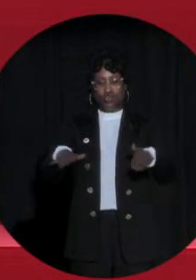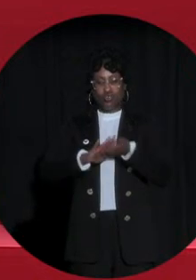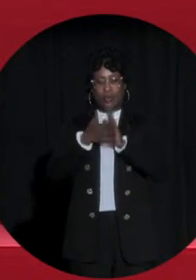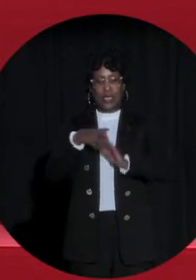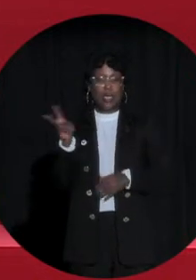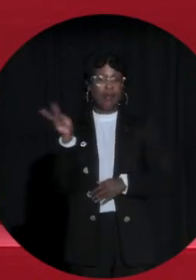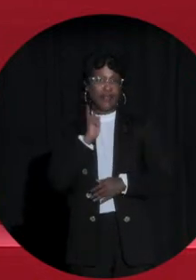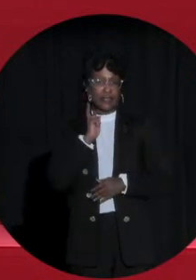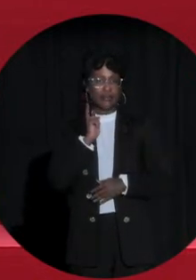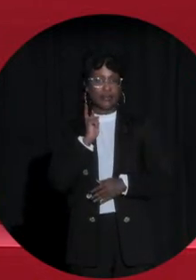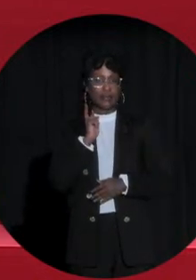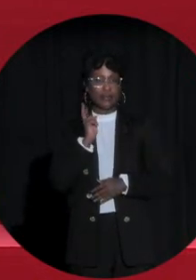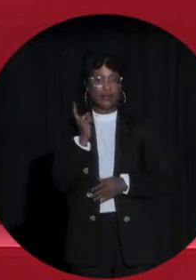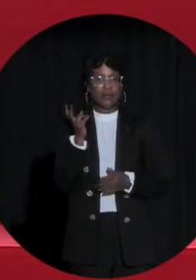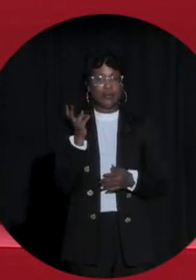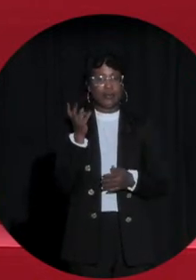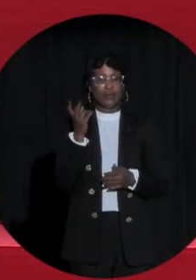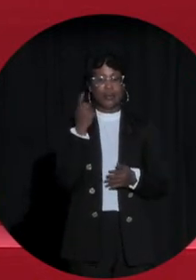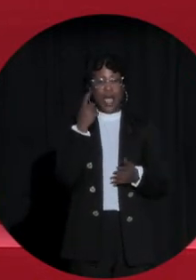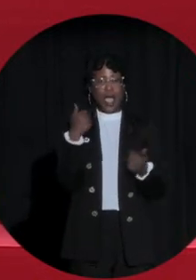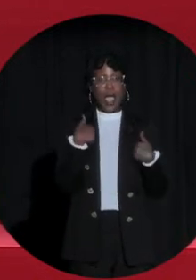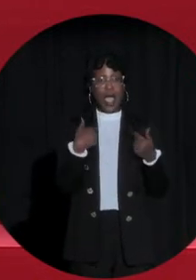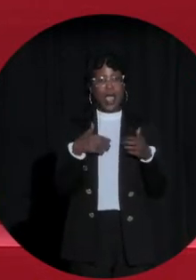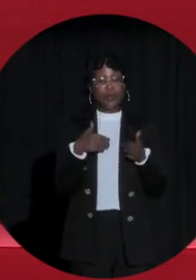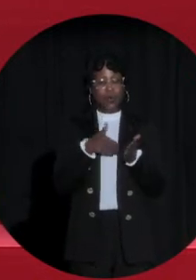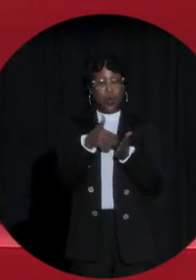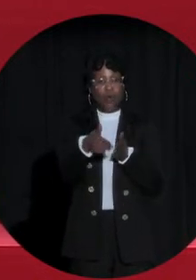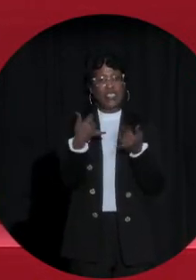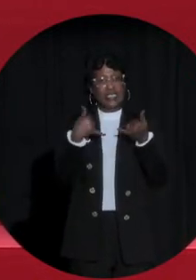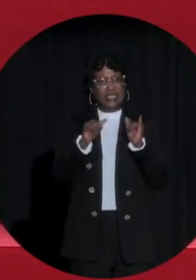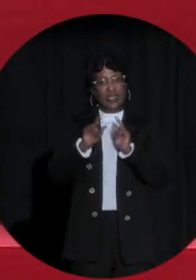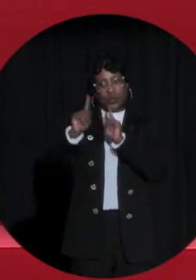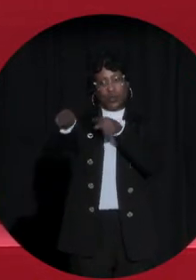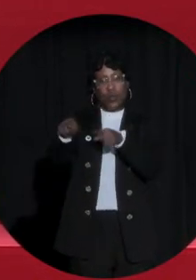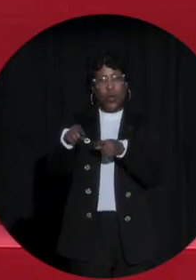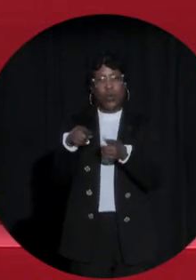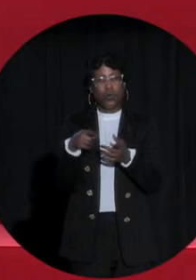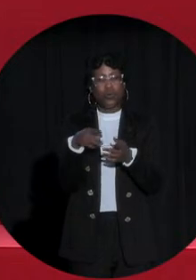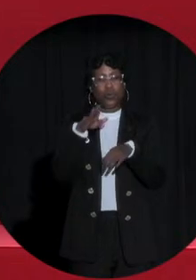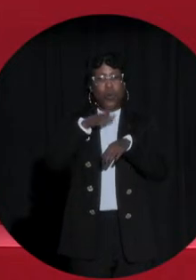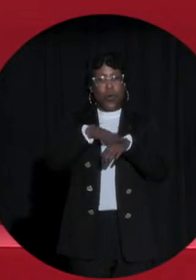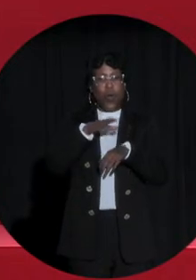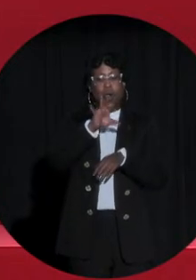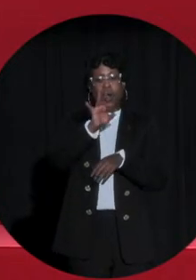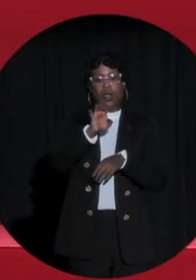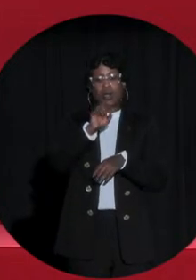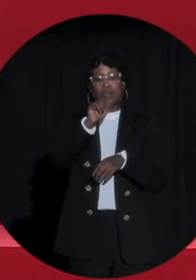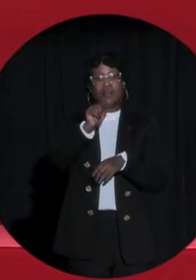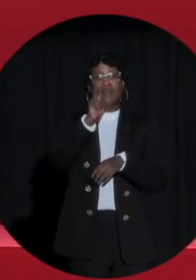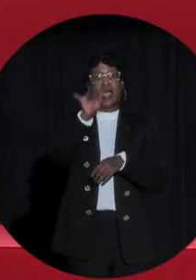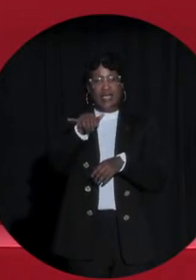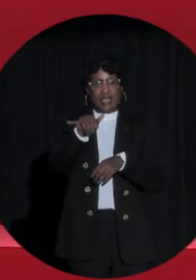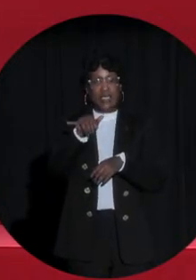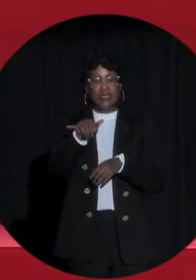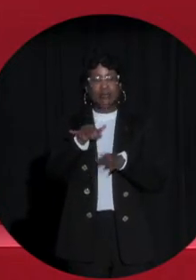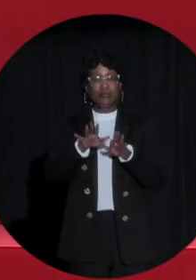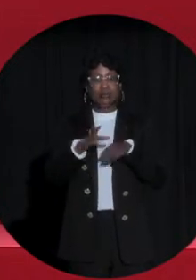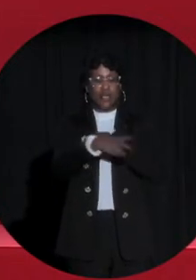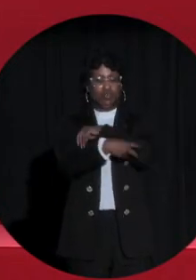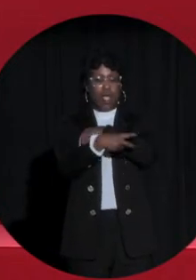child, I often still go. A call went out that a 2-year-old was shot in an apartment this